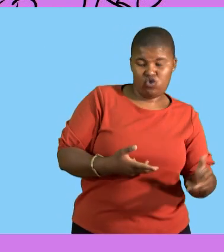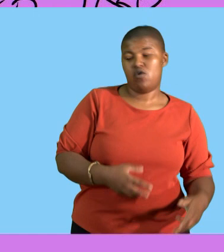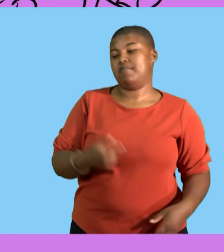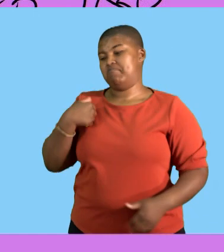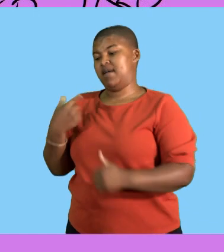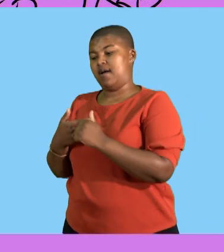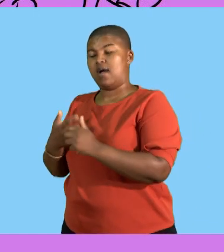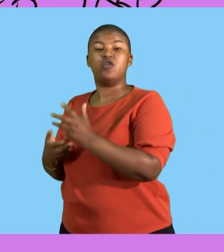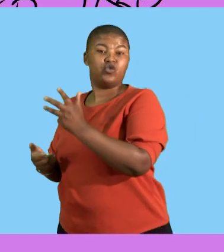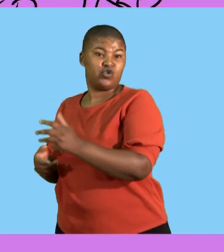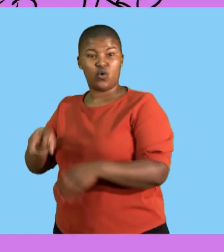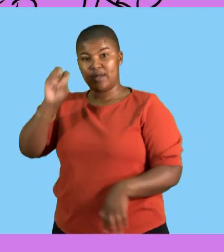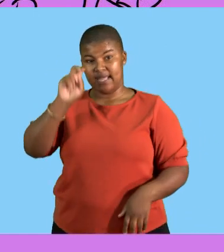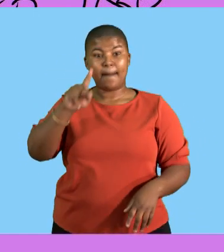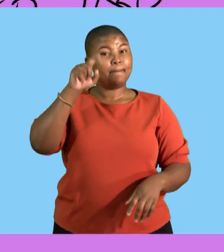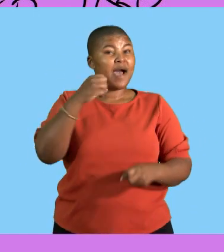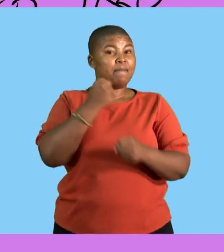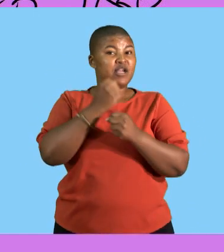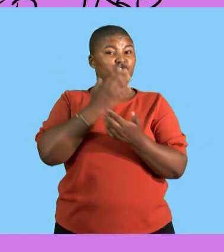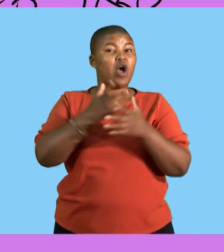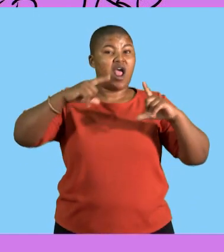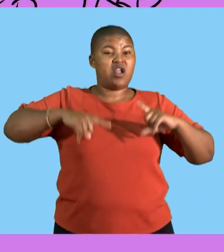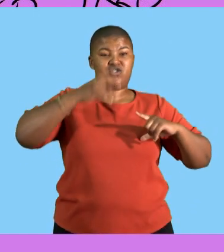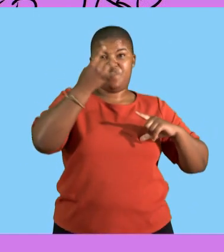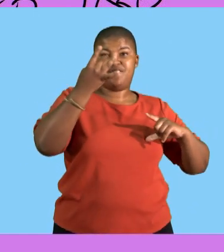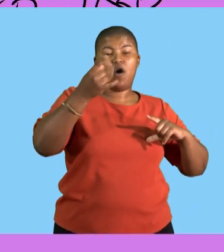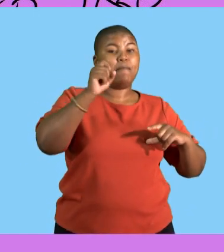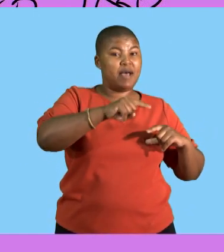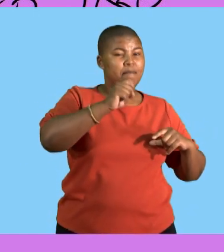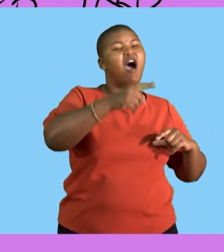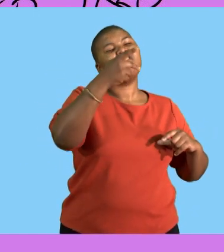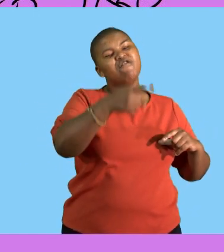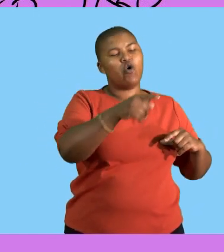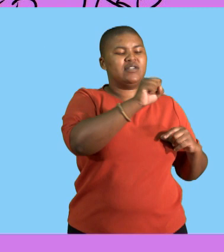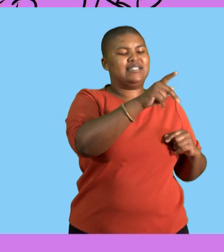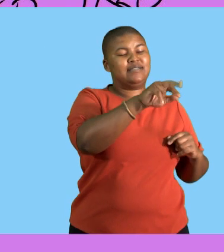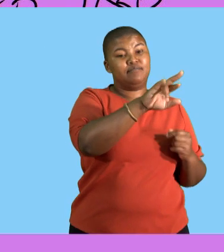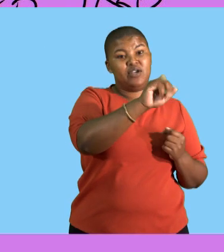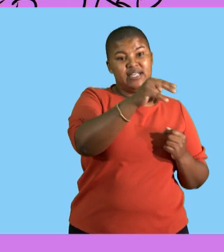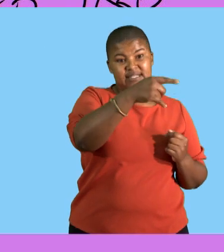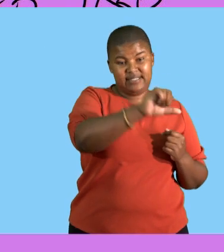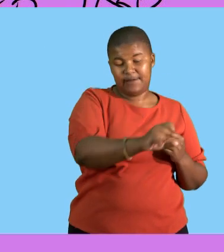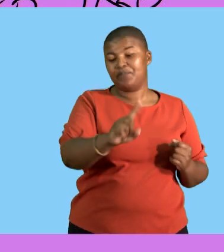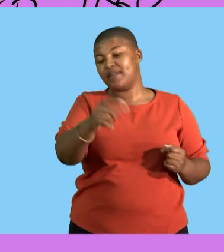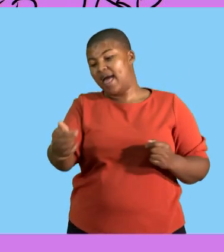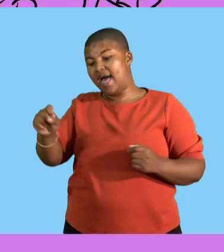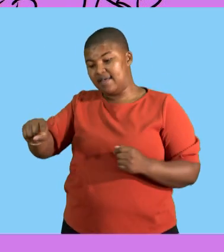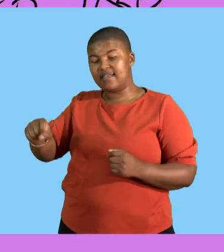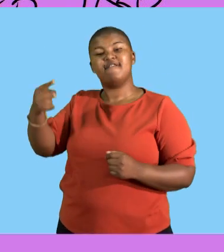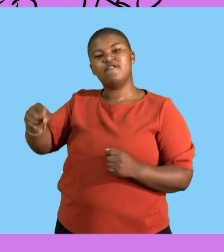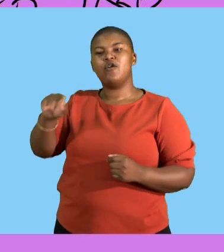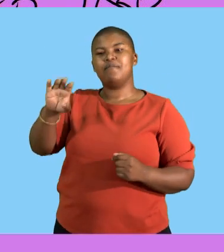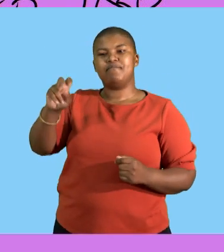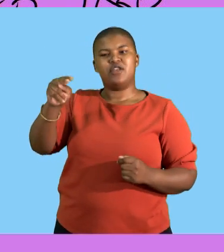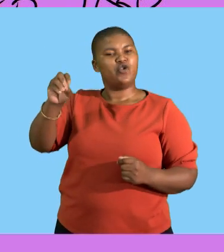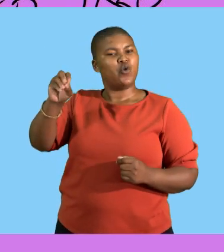that. So in this case, we need to indicate this is for Benoni, and the other one would be for Springs. Now let